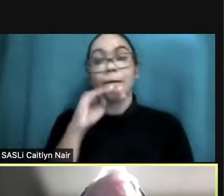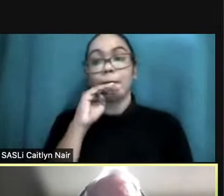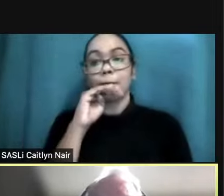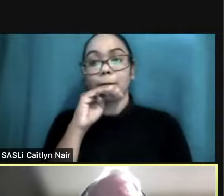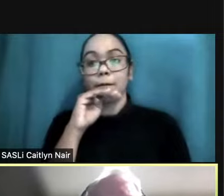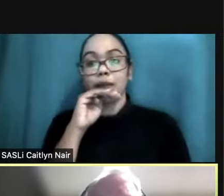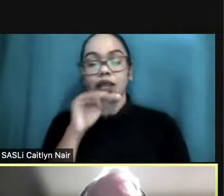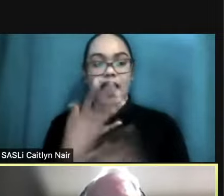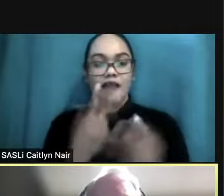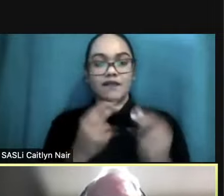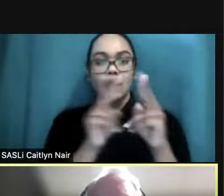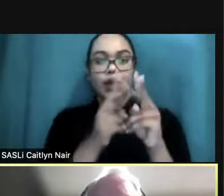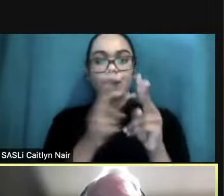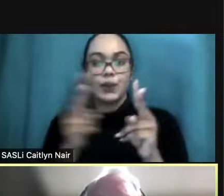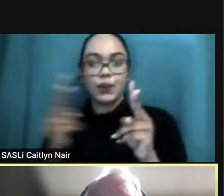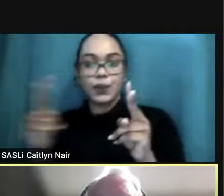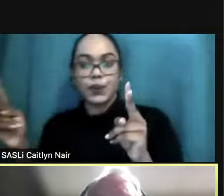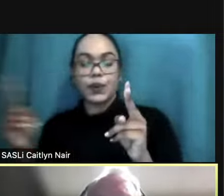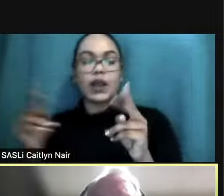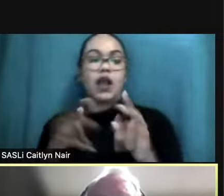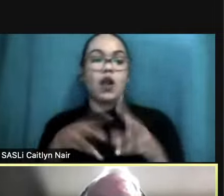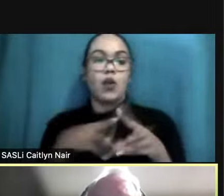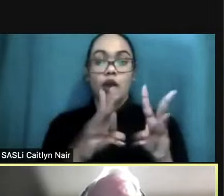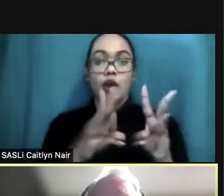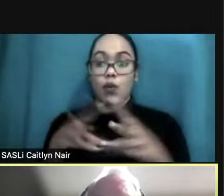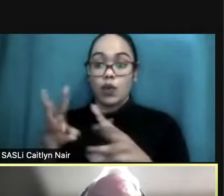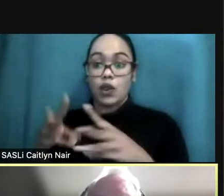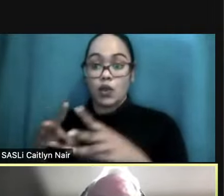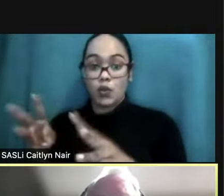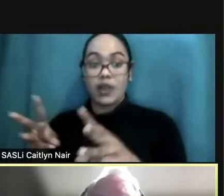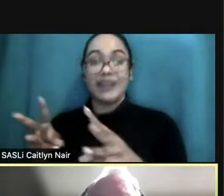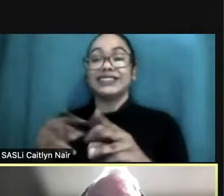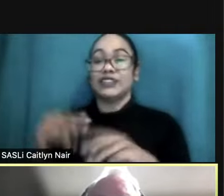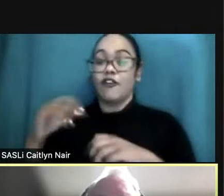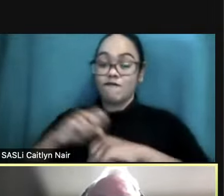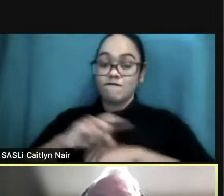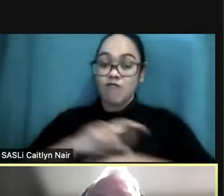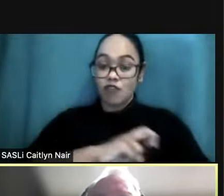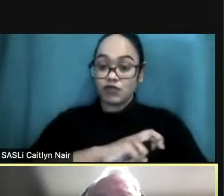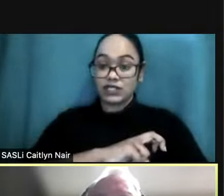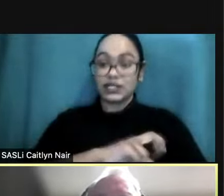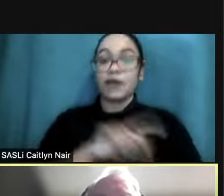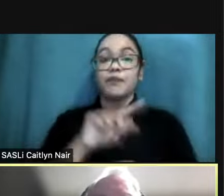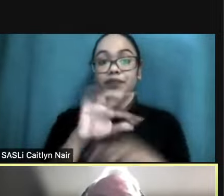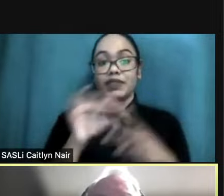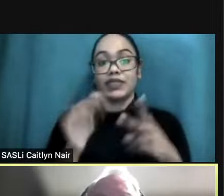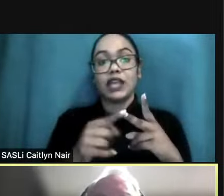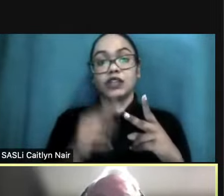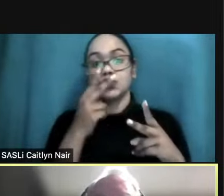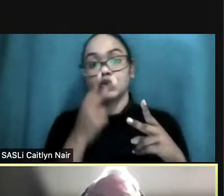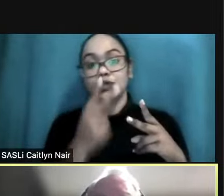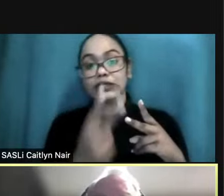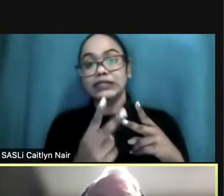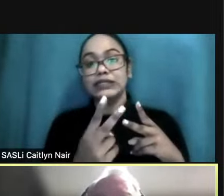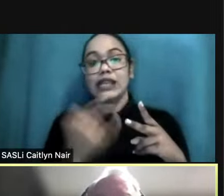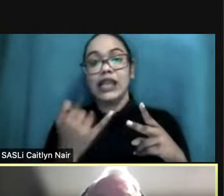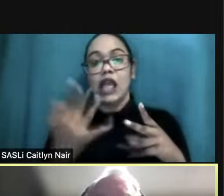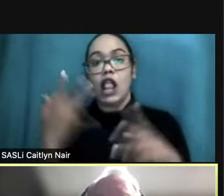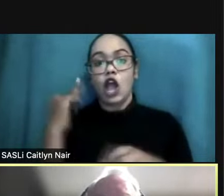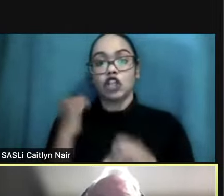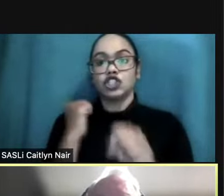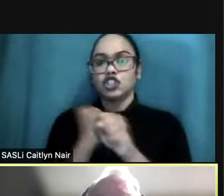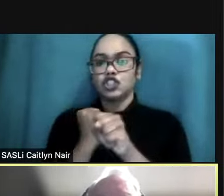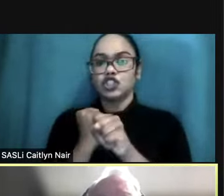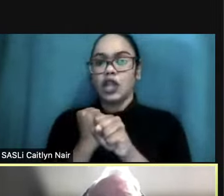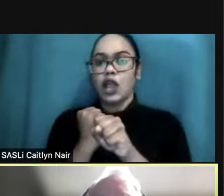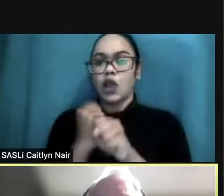different types of the virus circulating in the first wave. And then you see about this time last year, when